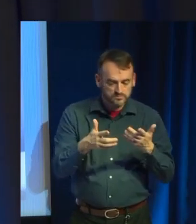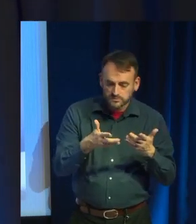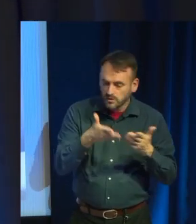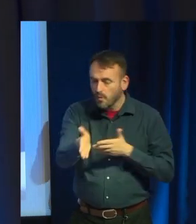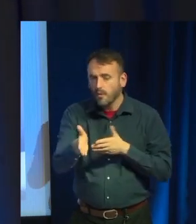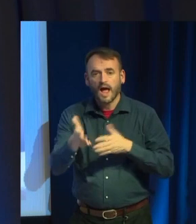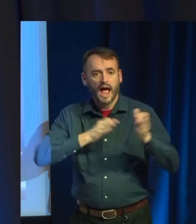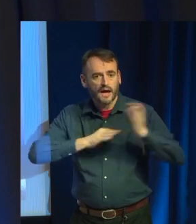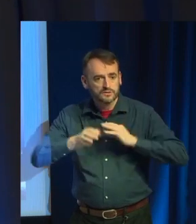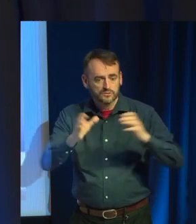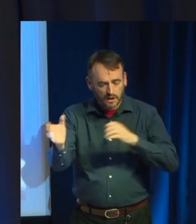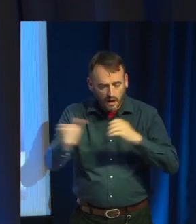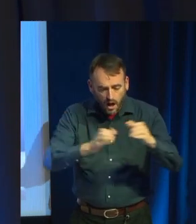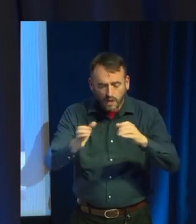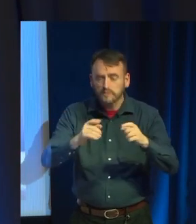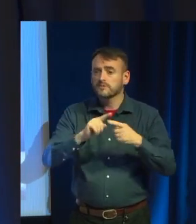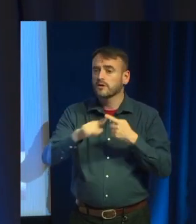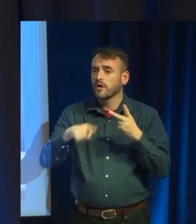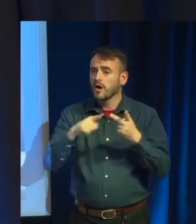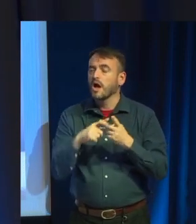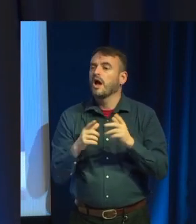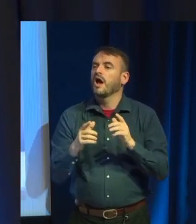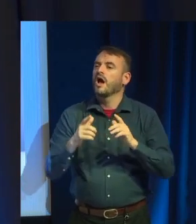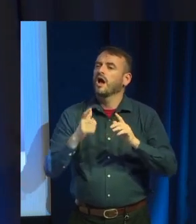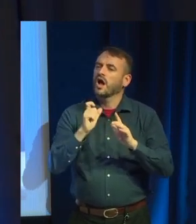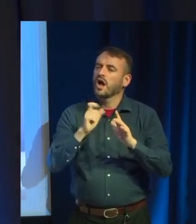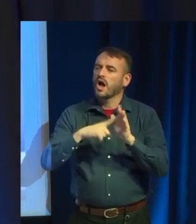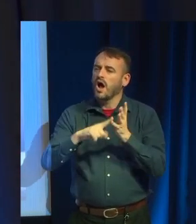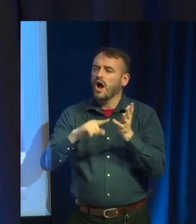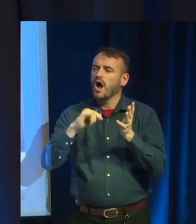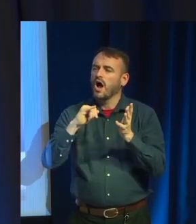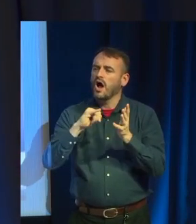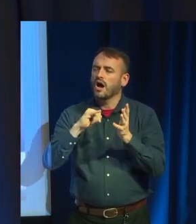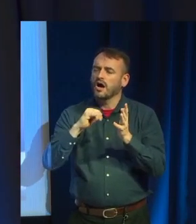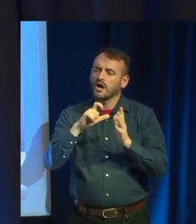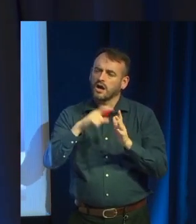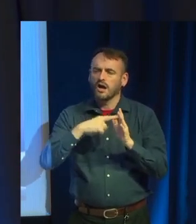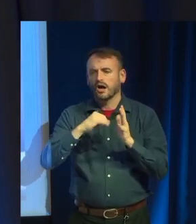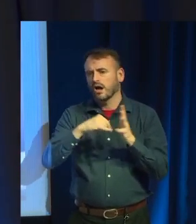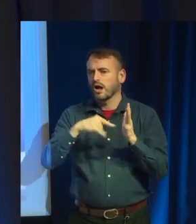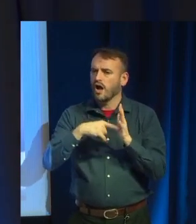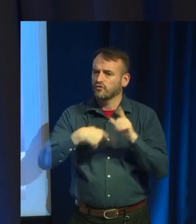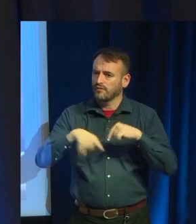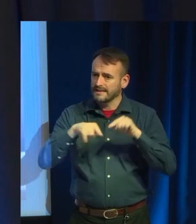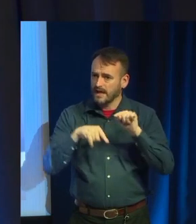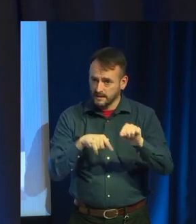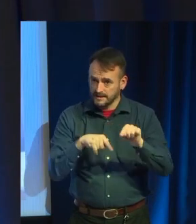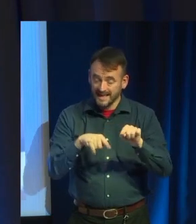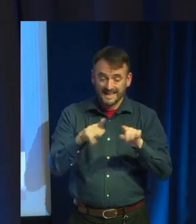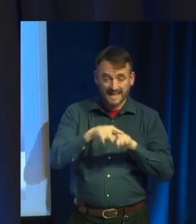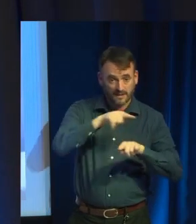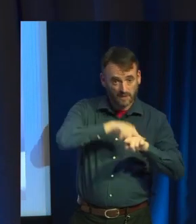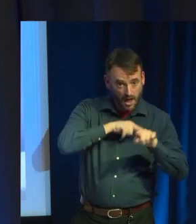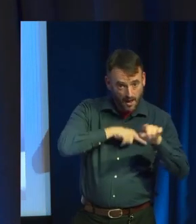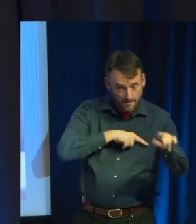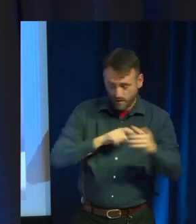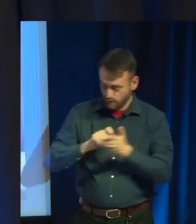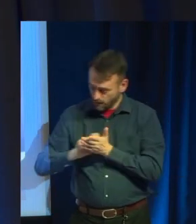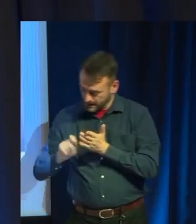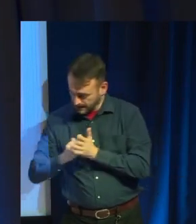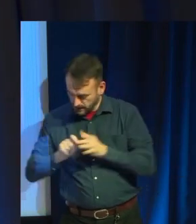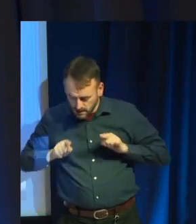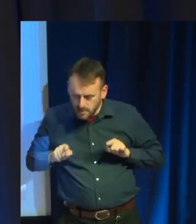And all of this was going on while we were still in the midst of developing and writing. So